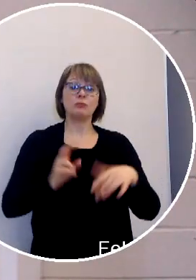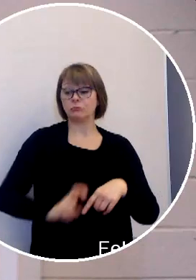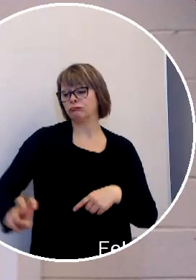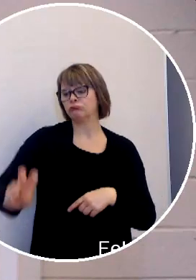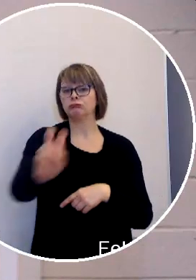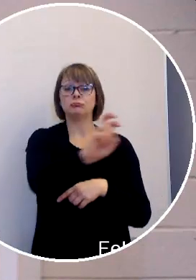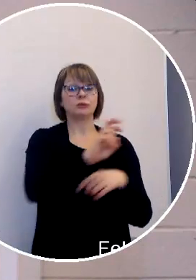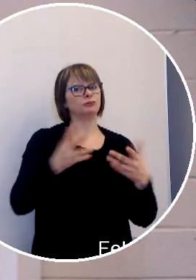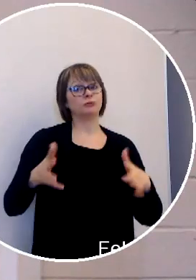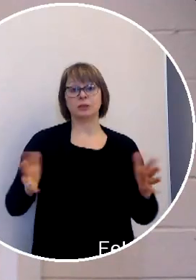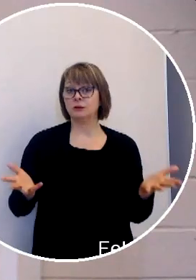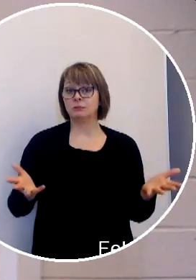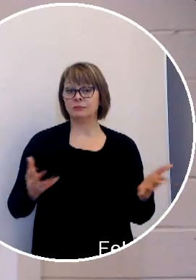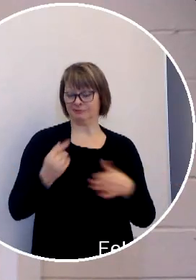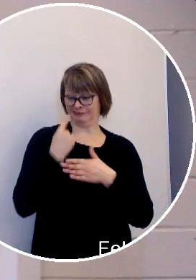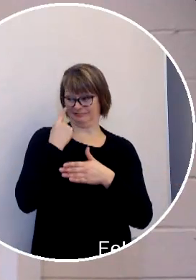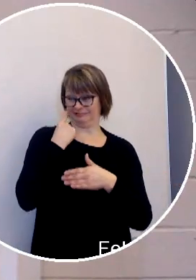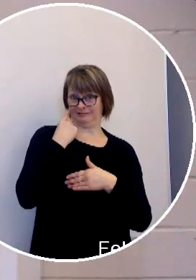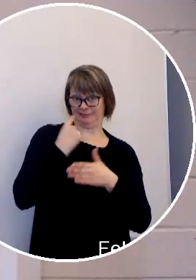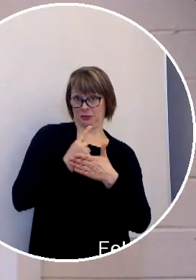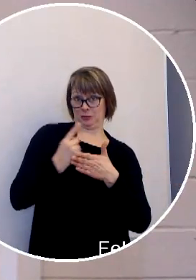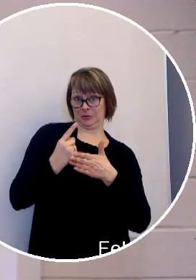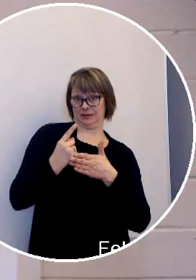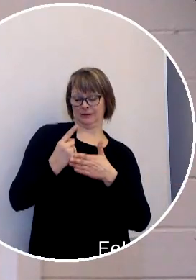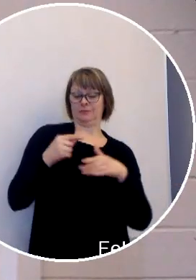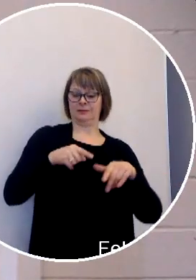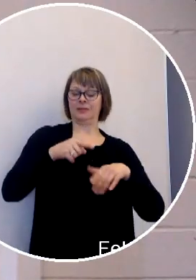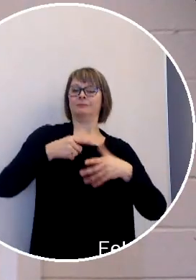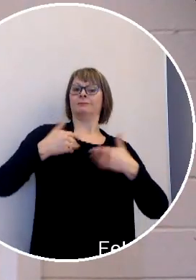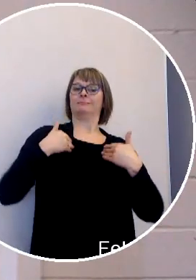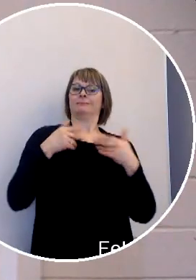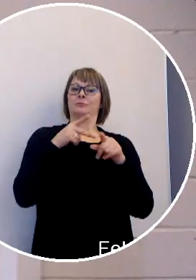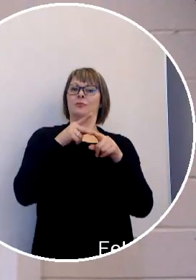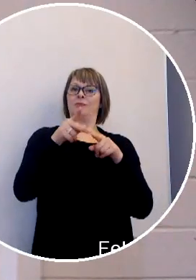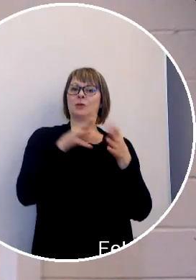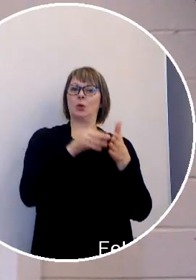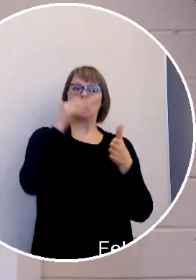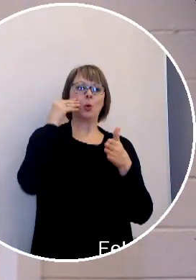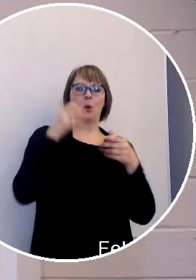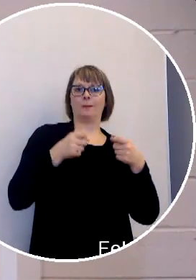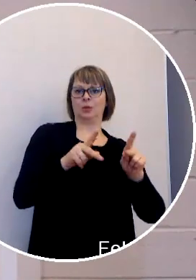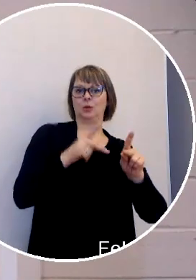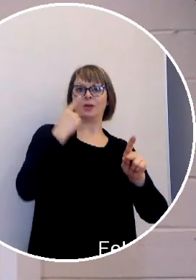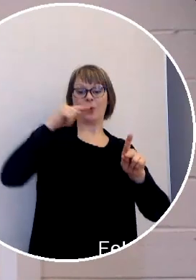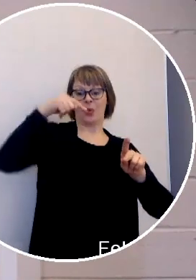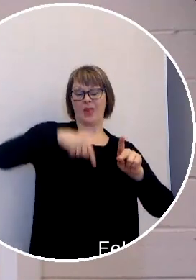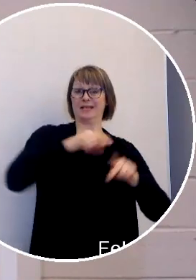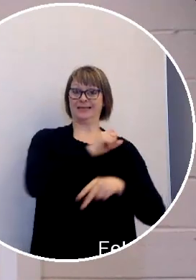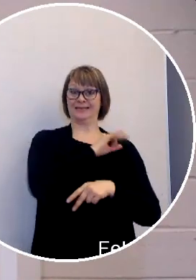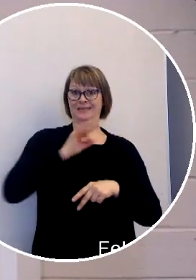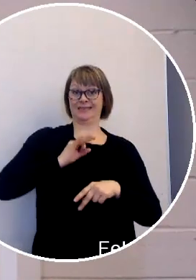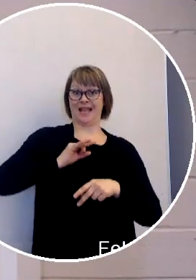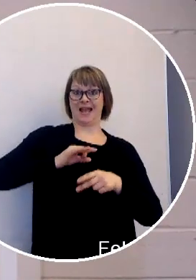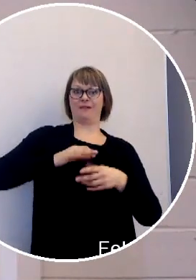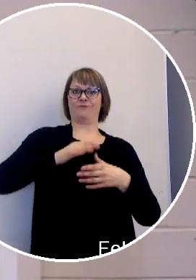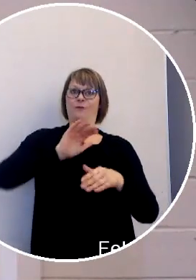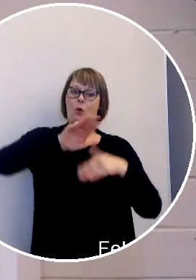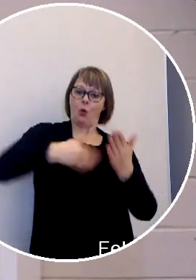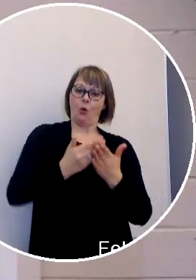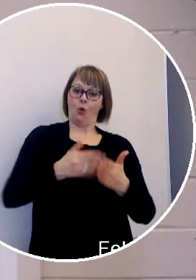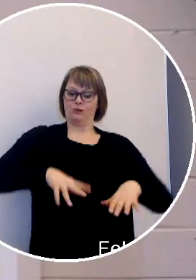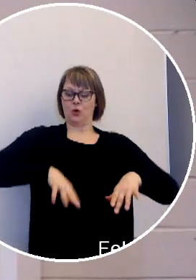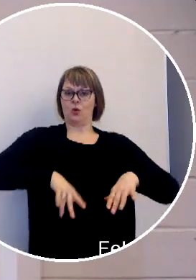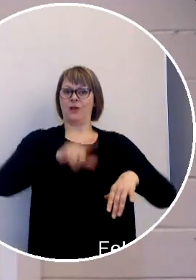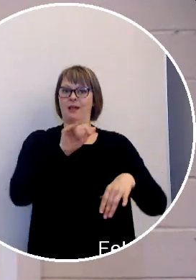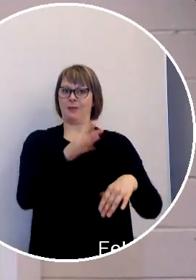But just this week, we were able to launch a series of professional learning opportunities for our staff provincially, because we know